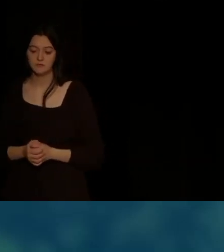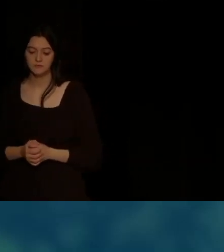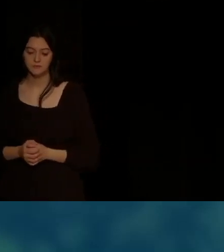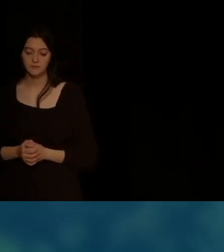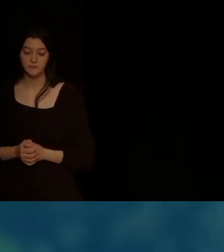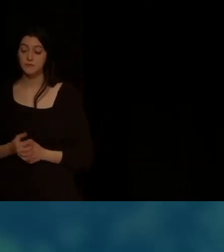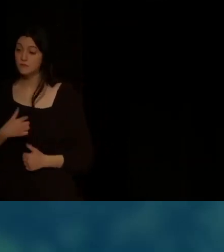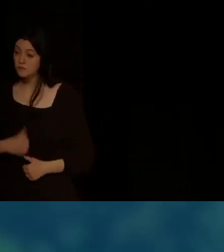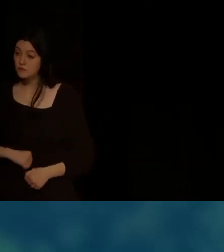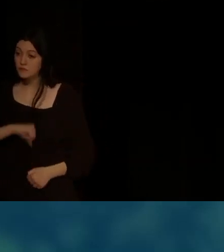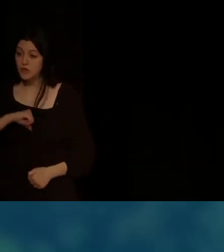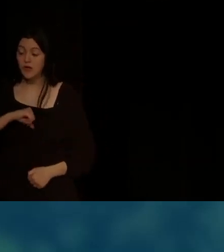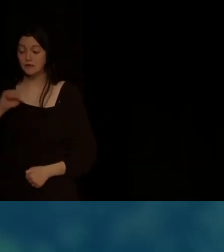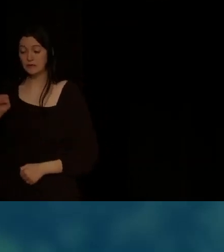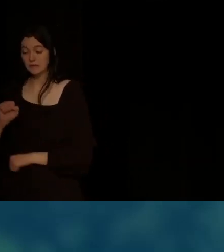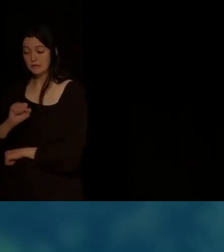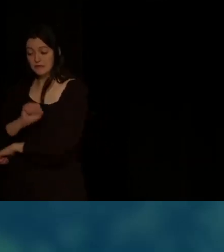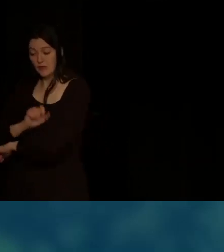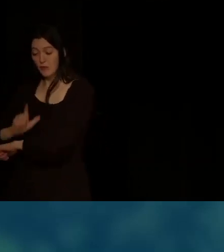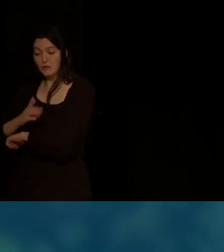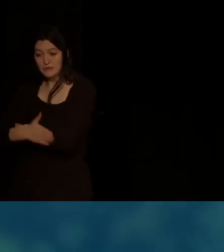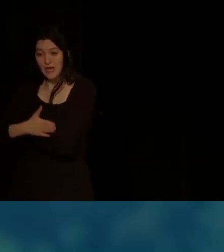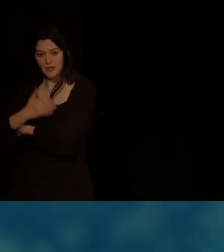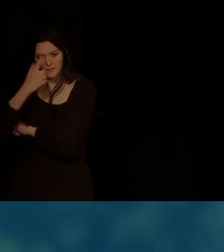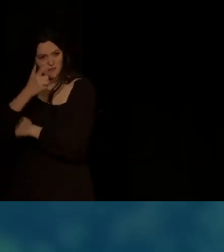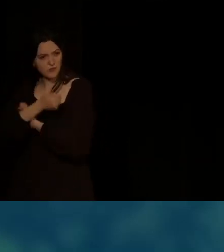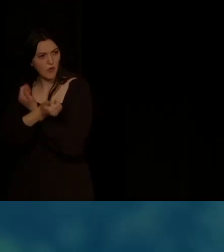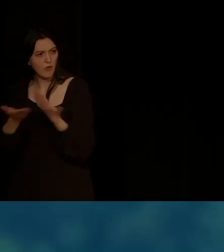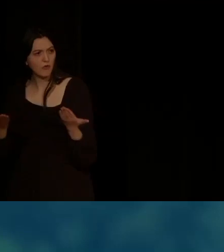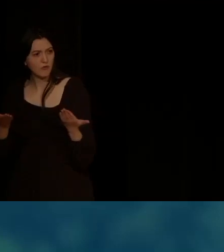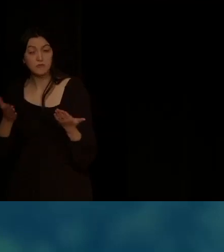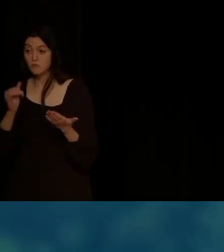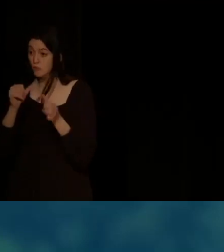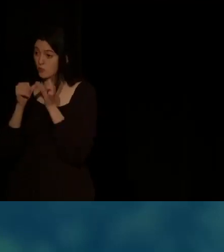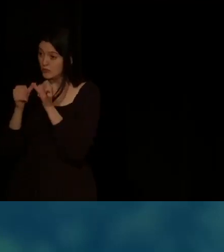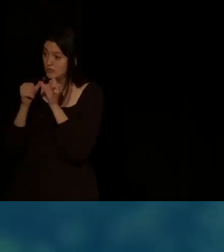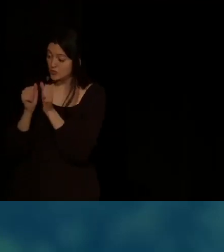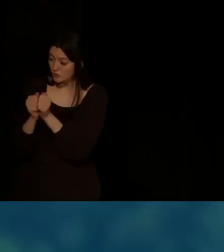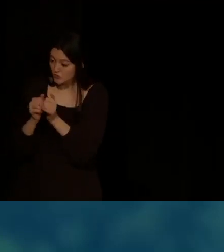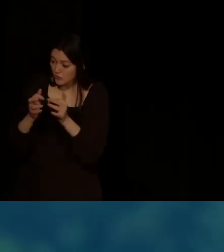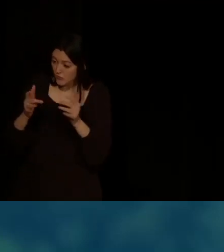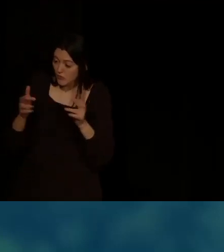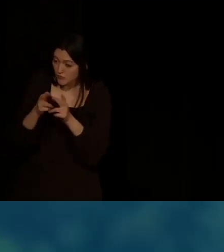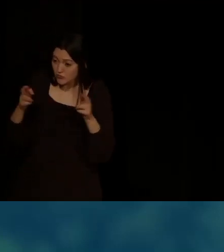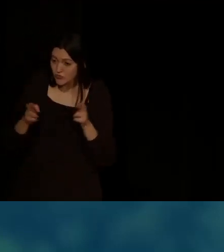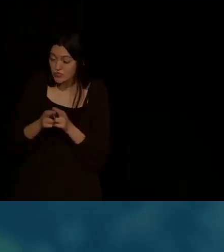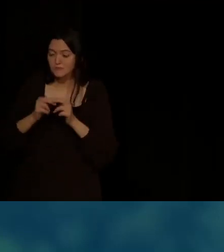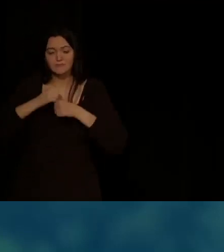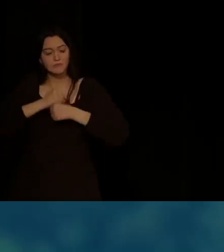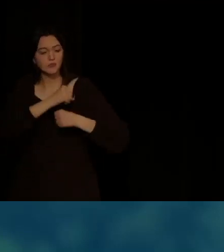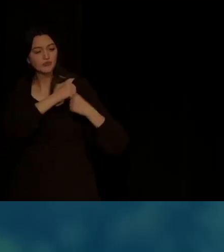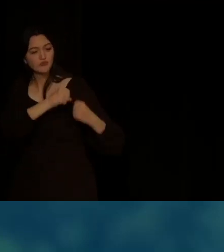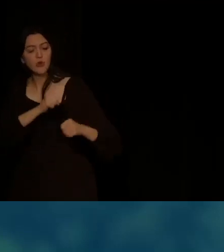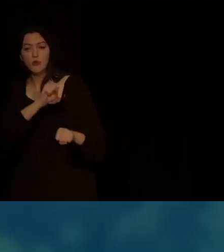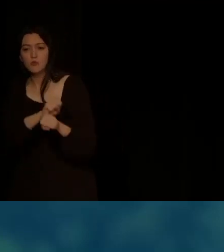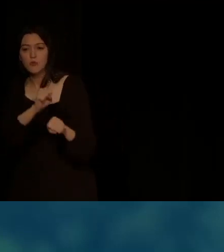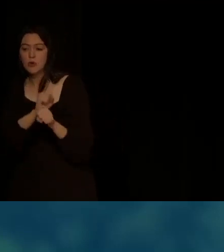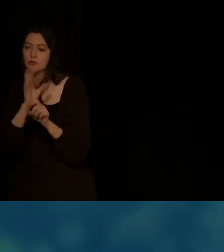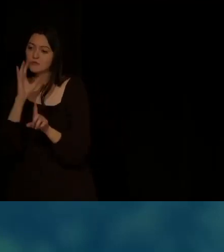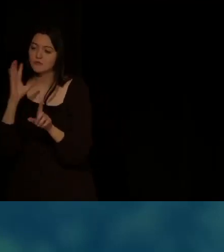And we're proud to say that St. Louis County is for everyone. If we want to continue growing our region, building a strong workforce,